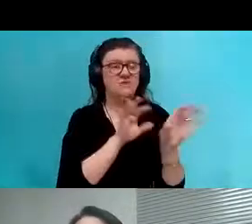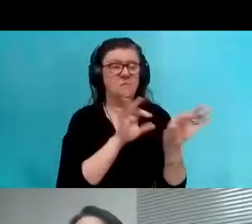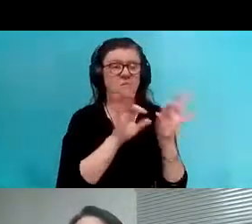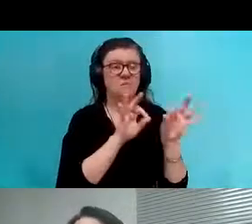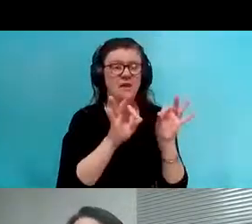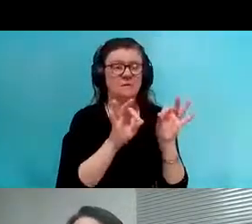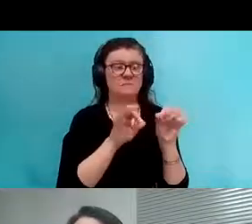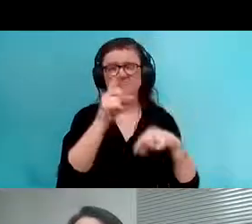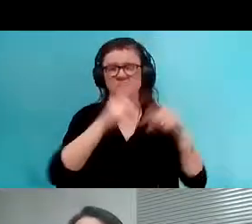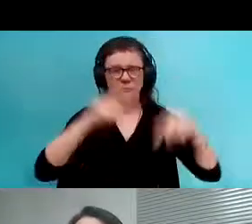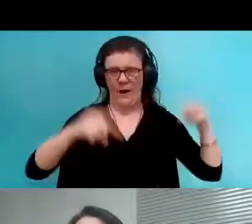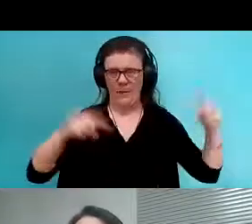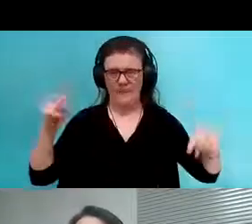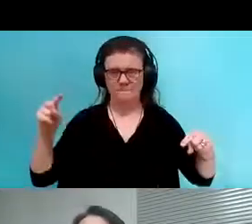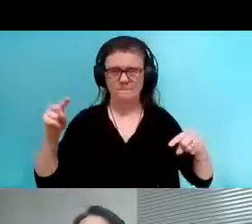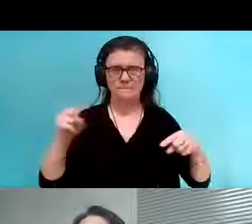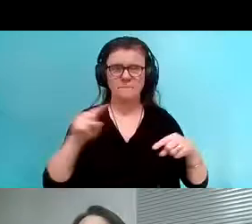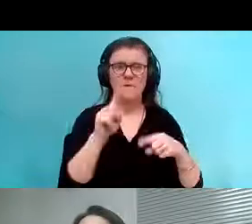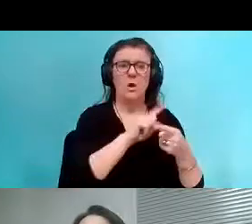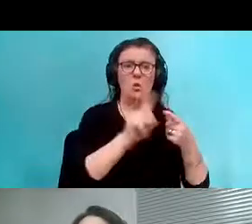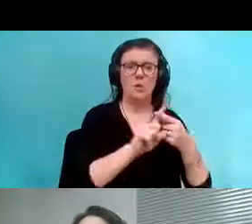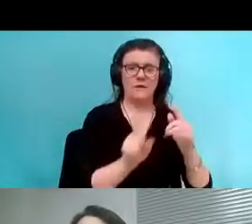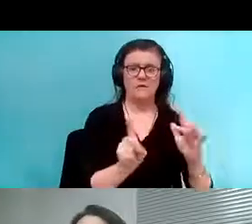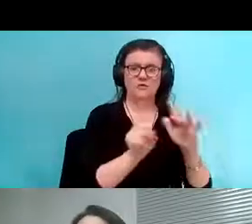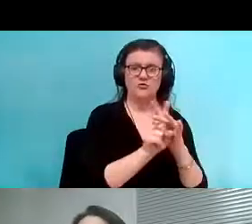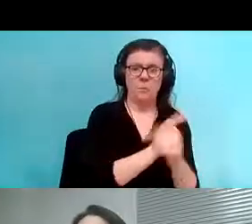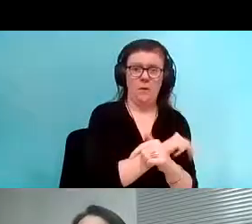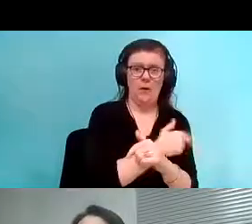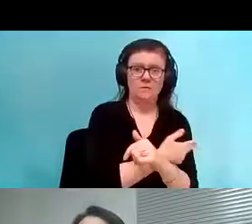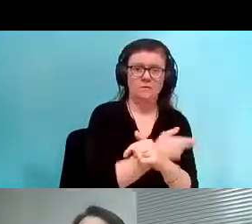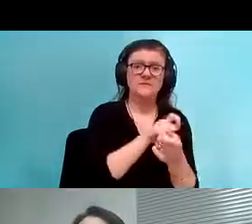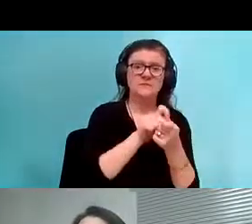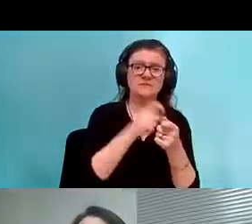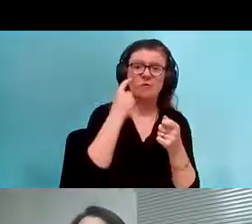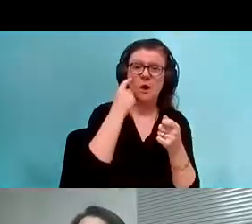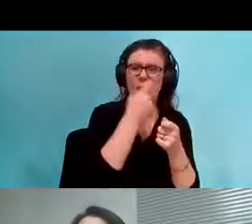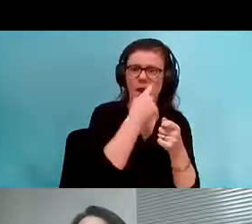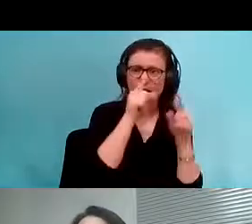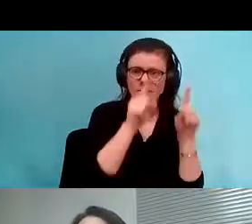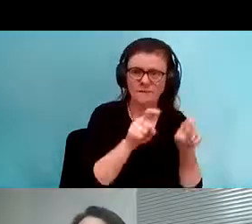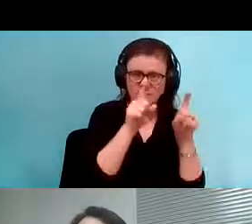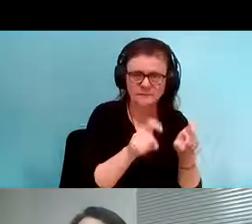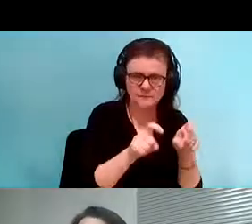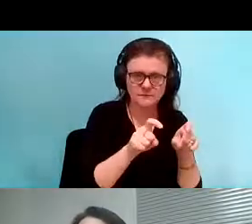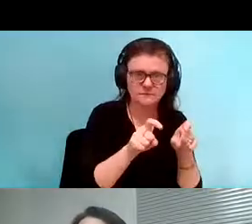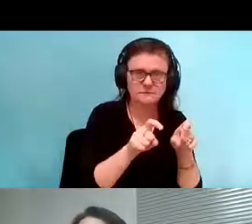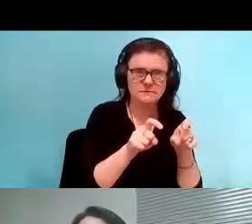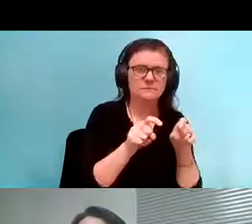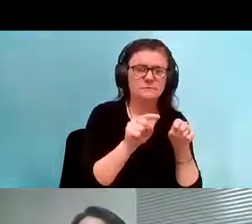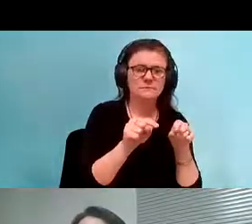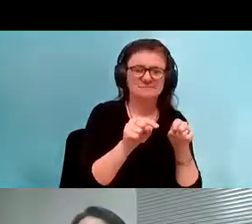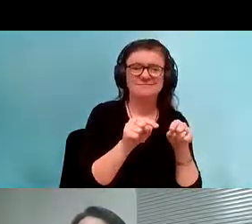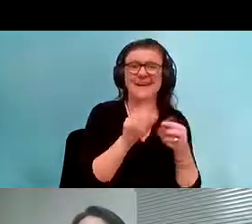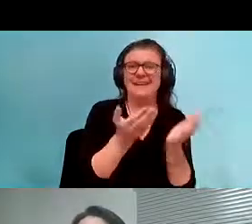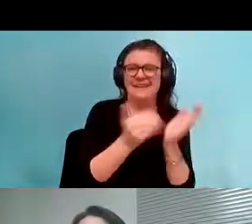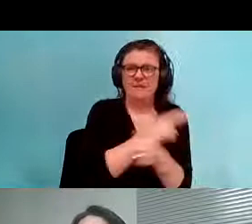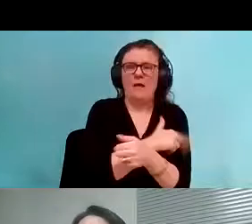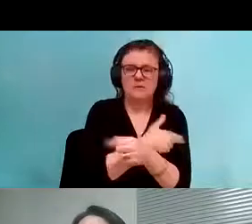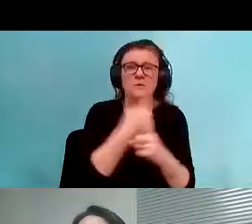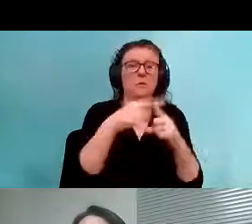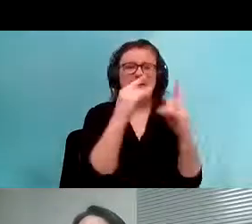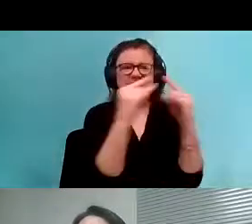registration for those coming for eye screening at the health facilities and outreach camps.